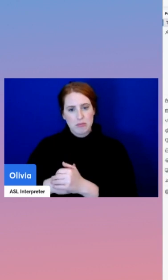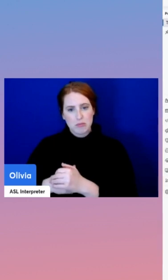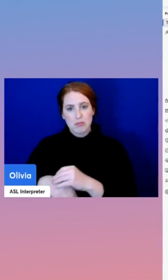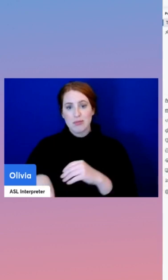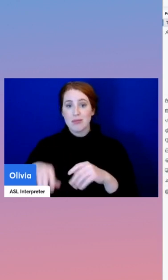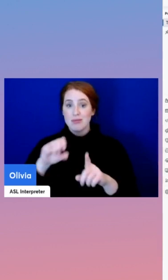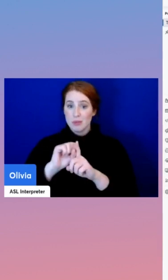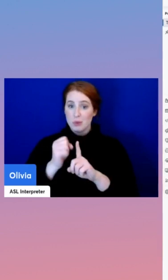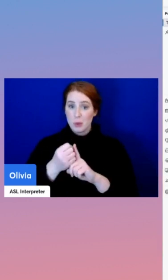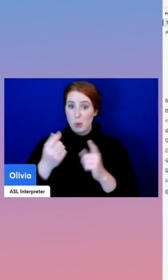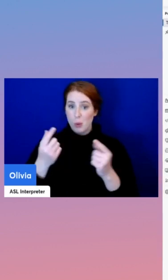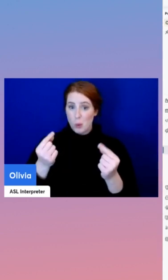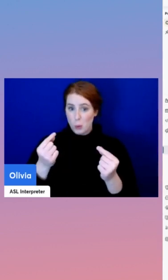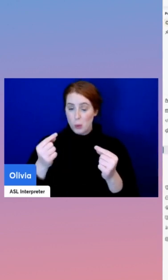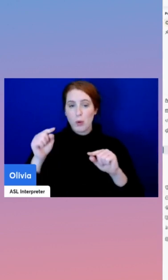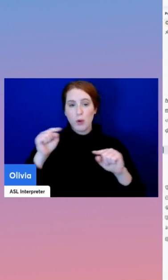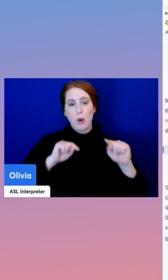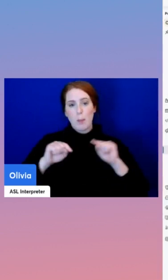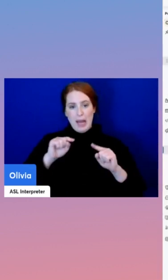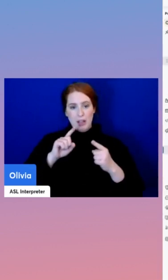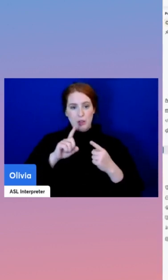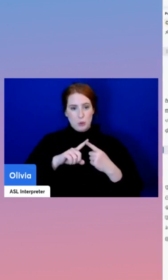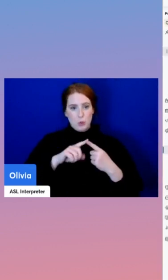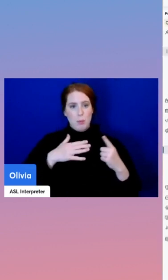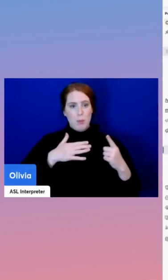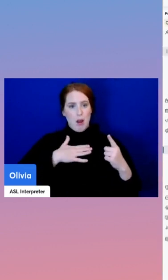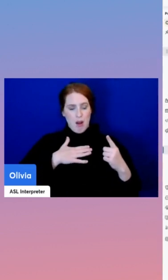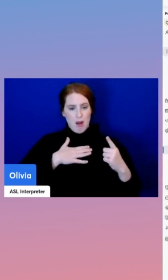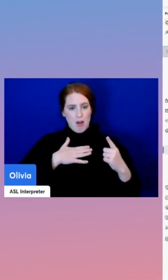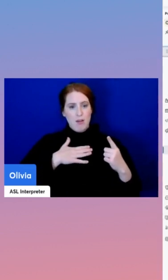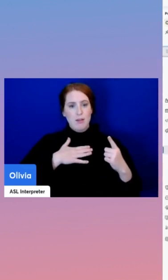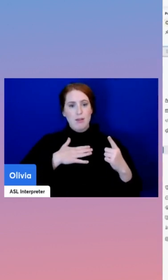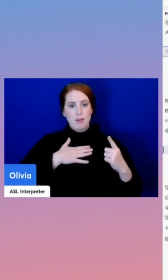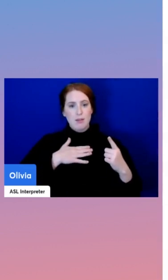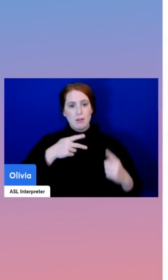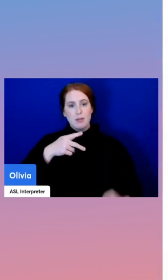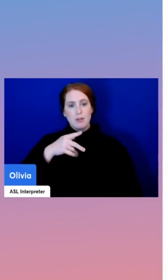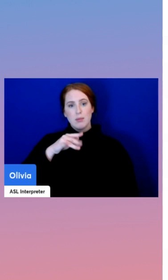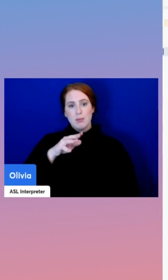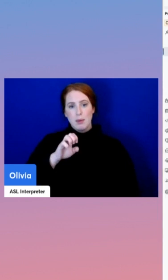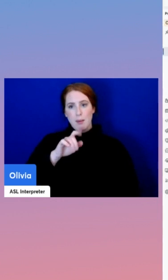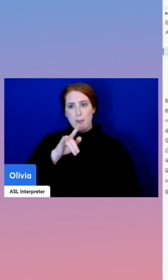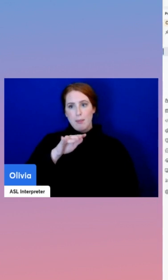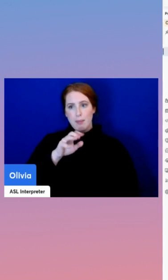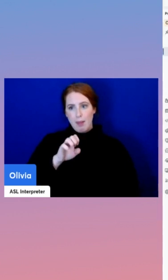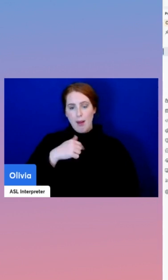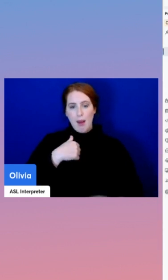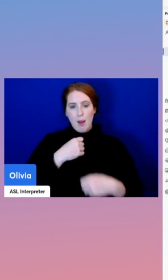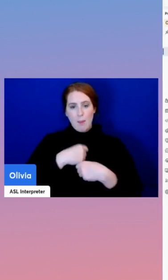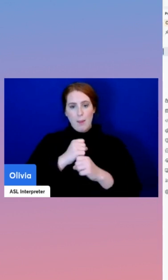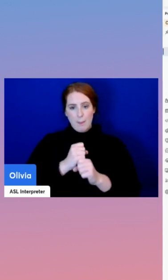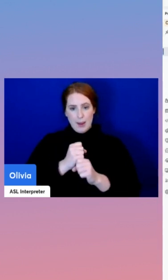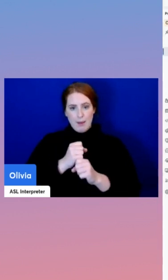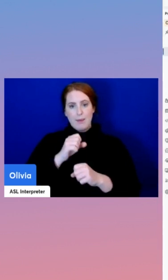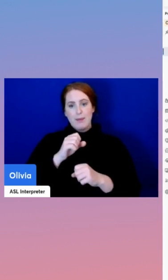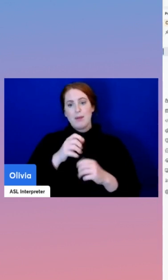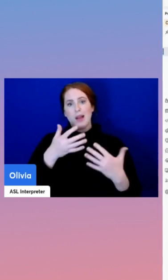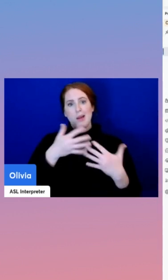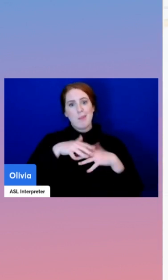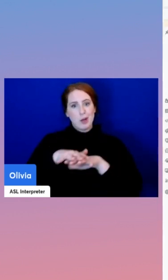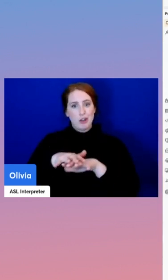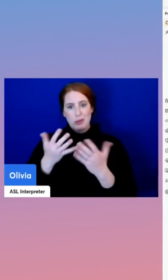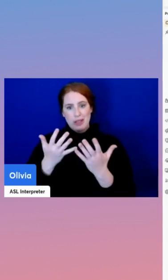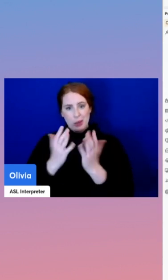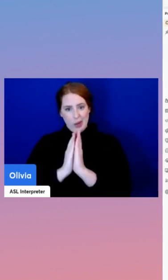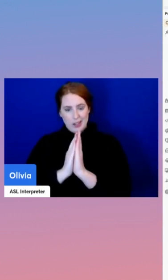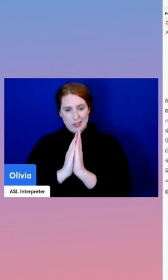then is I'll go back here to my pipeline. I will create a merge request where I